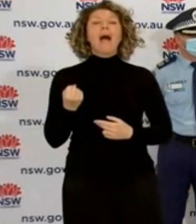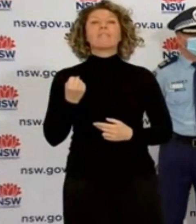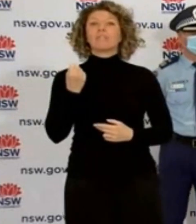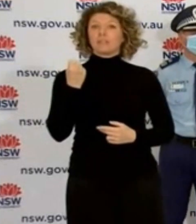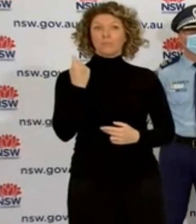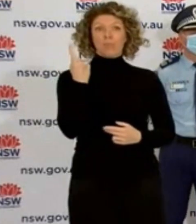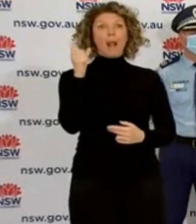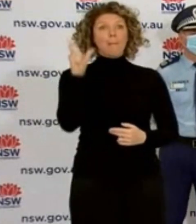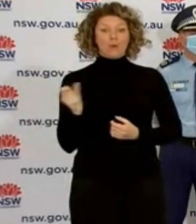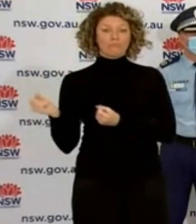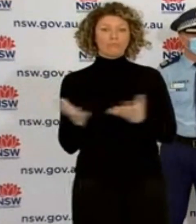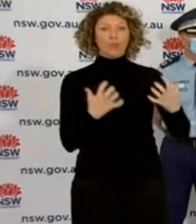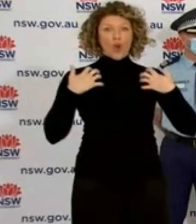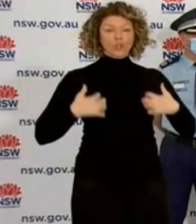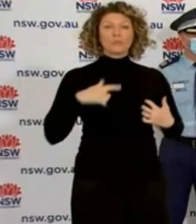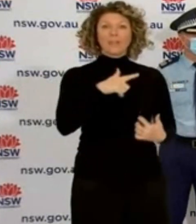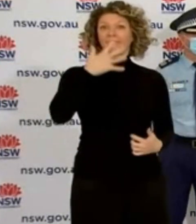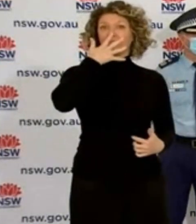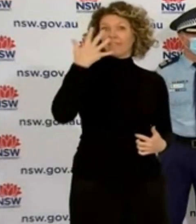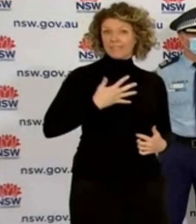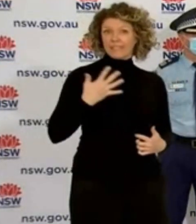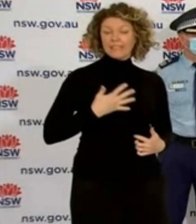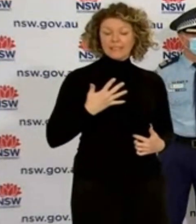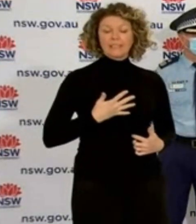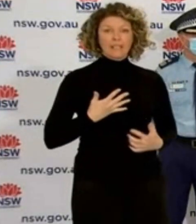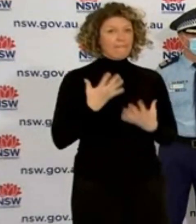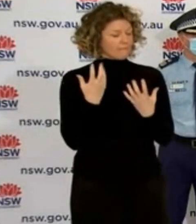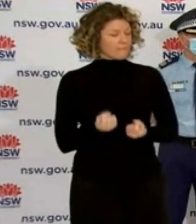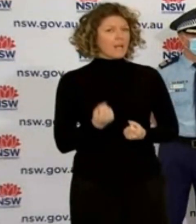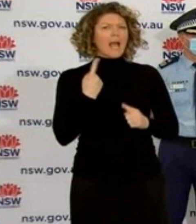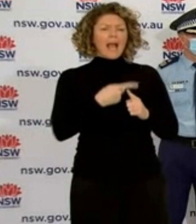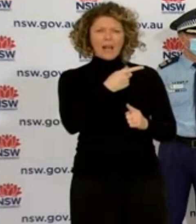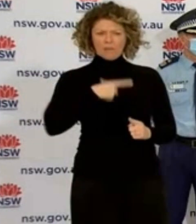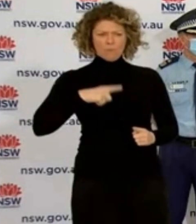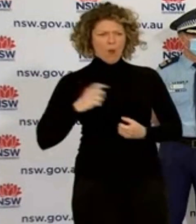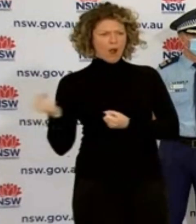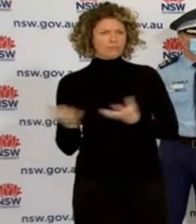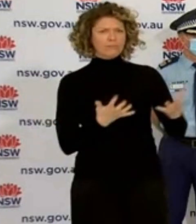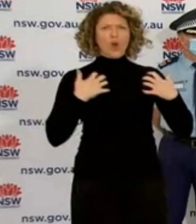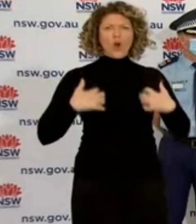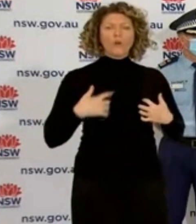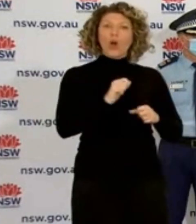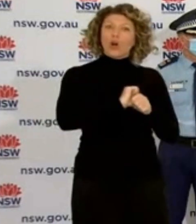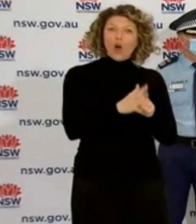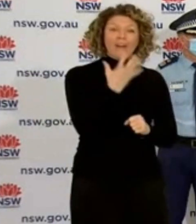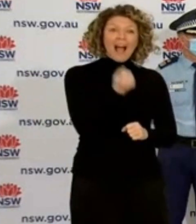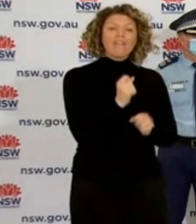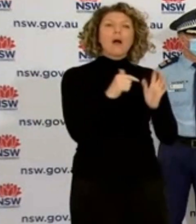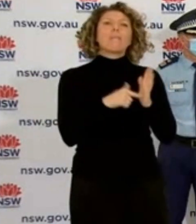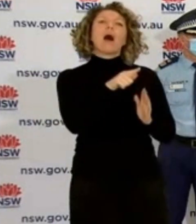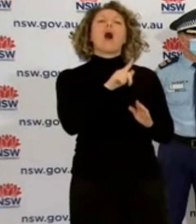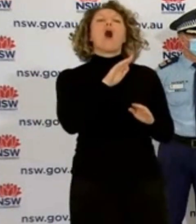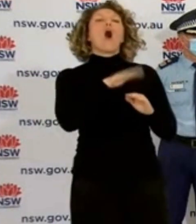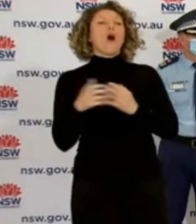admitted to hospital that is 15, and that the cause of their admission, whilst they are COVID positive, is related